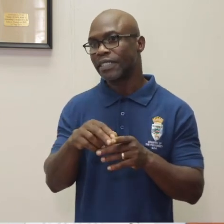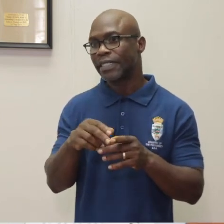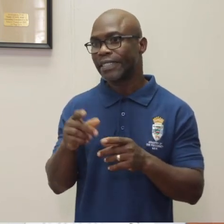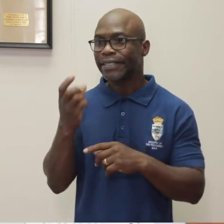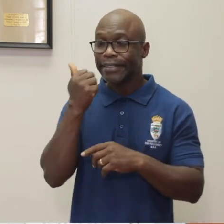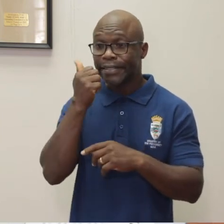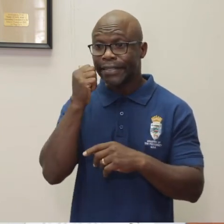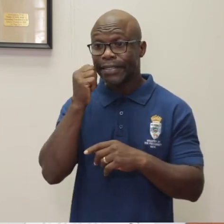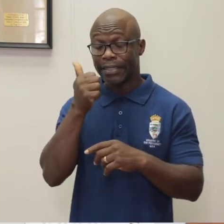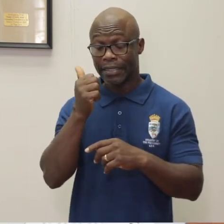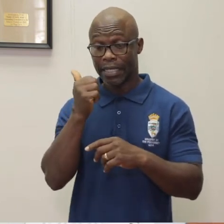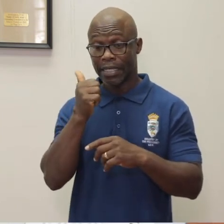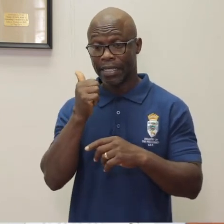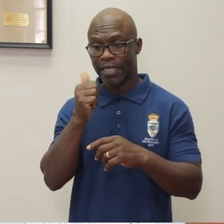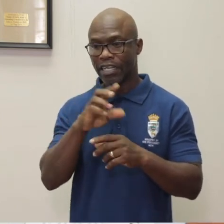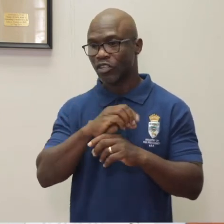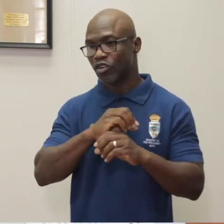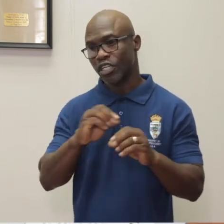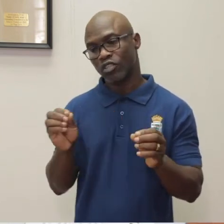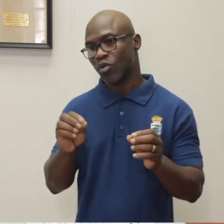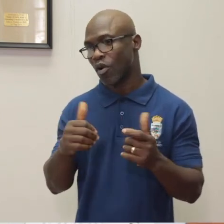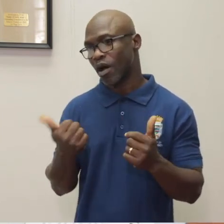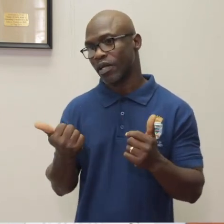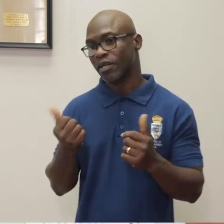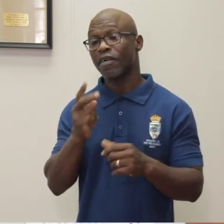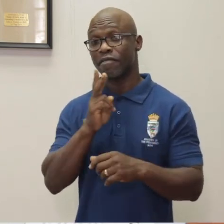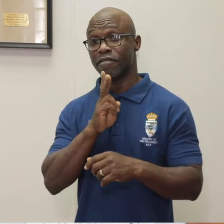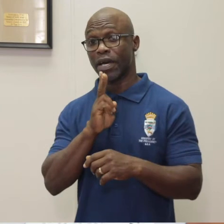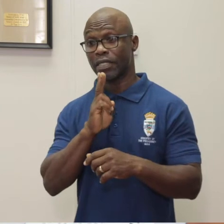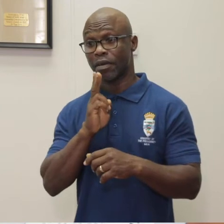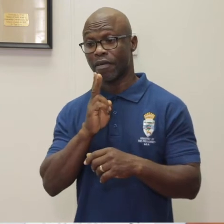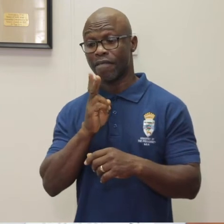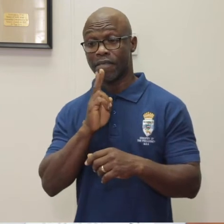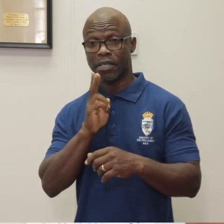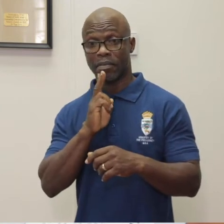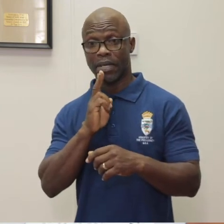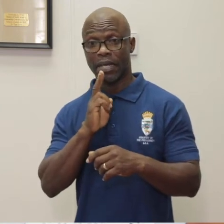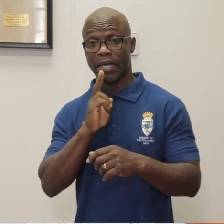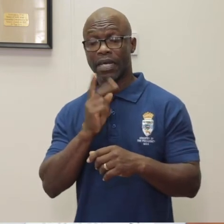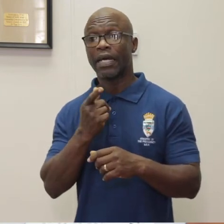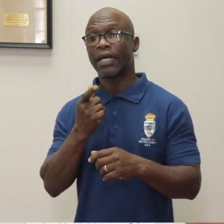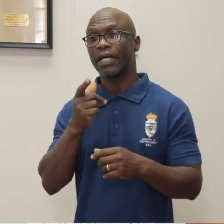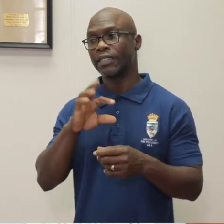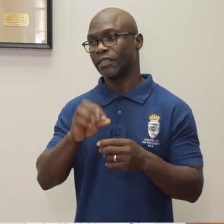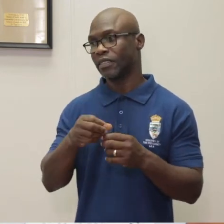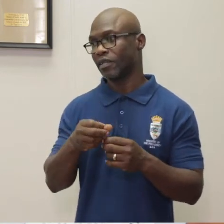intake. So you don't need any other supplement if you eat a cherry in Guyana.